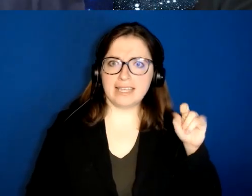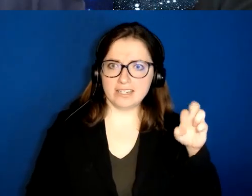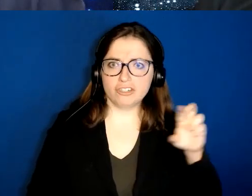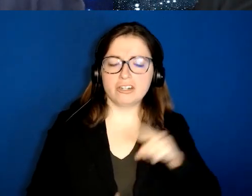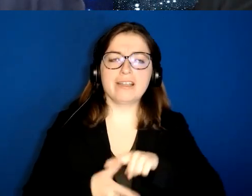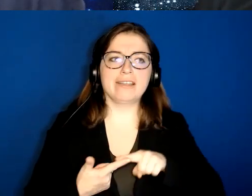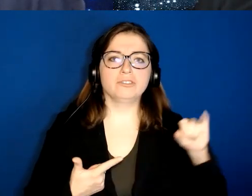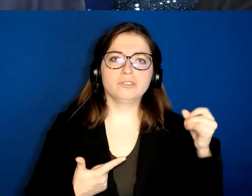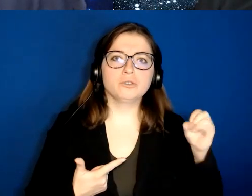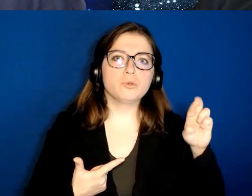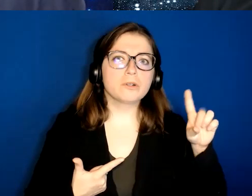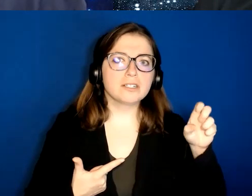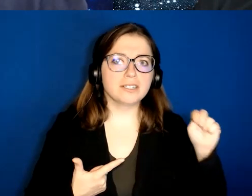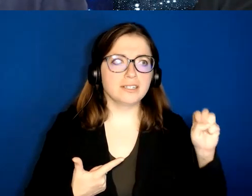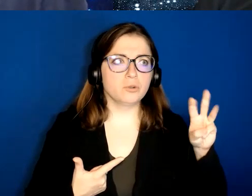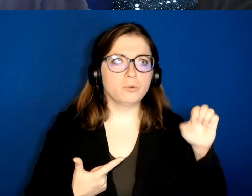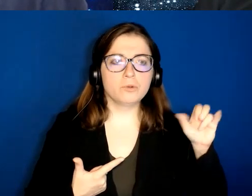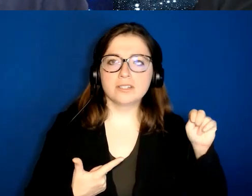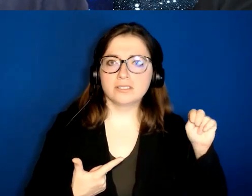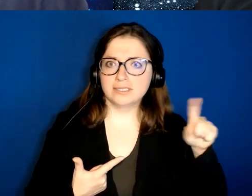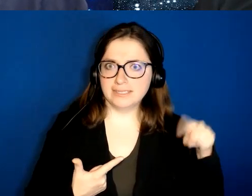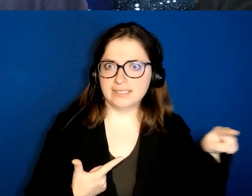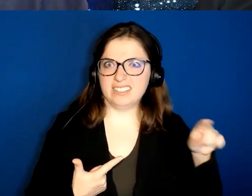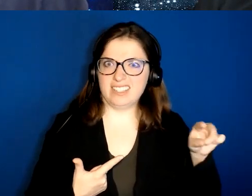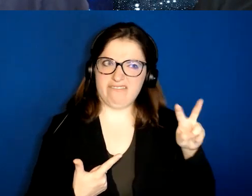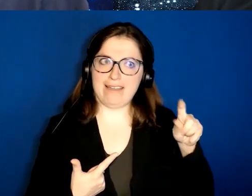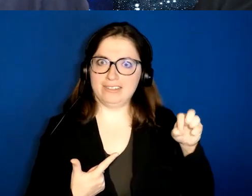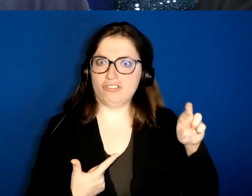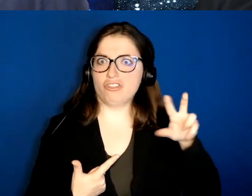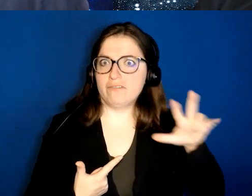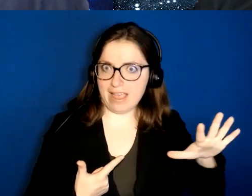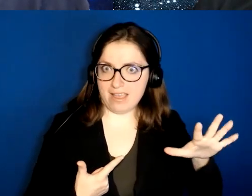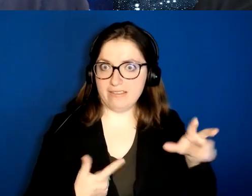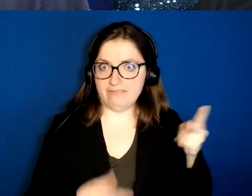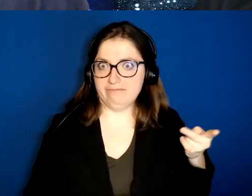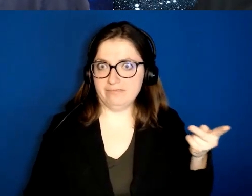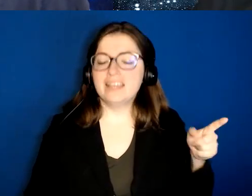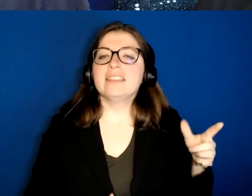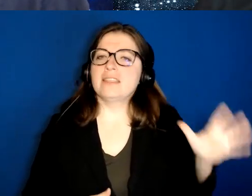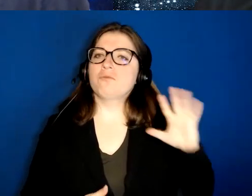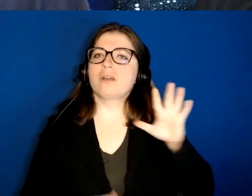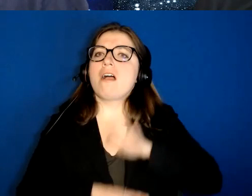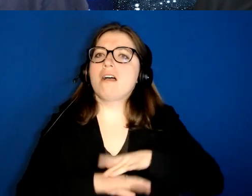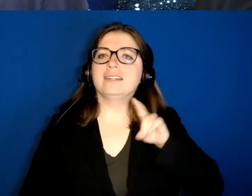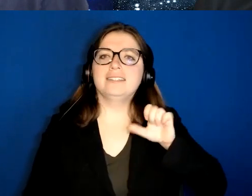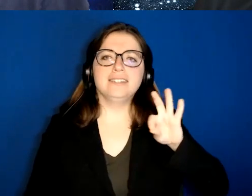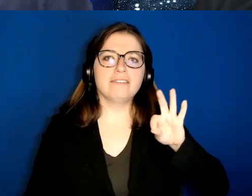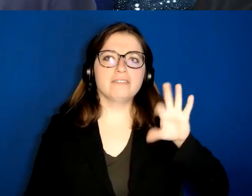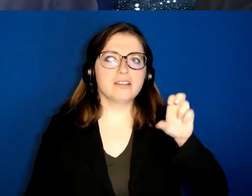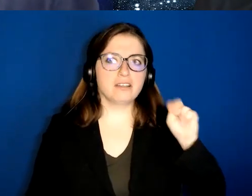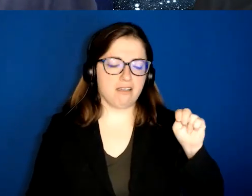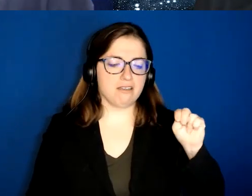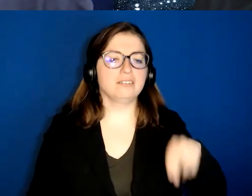who is a Vector 35. John Sawyer's at Iowa Active. They were on a DEF CON CTF team and won in 2006